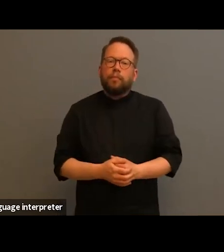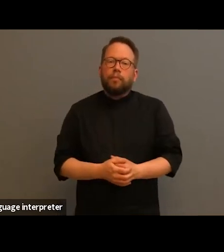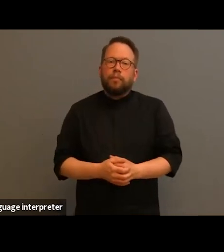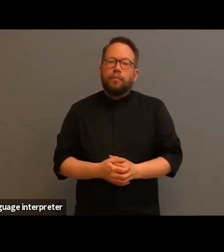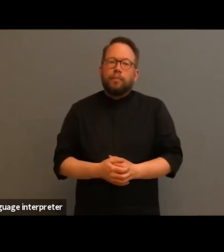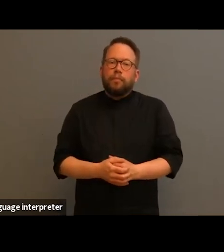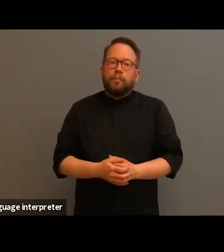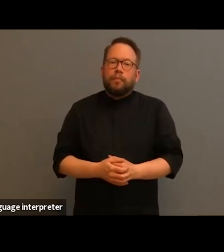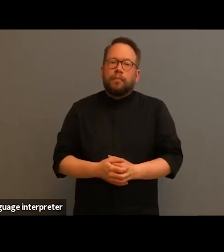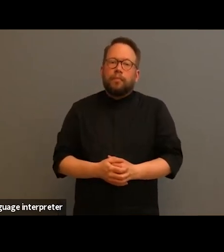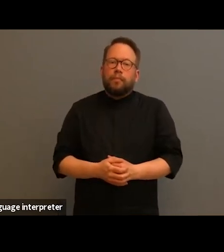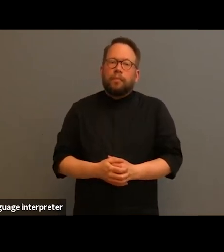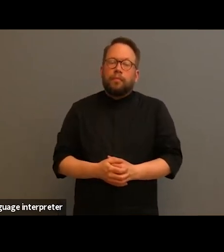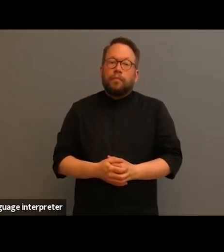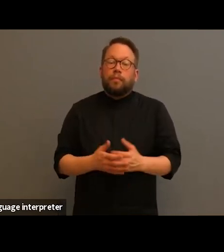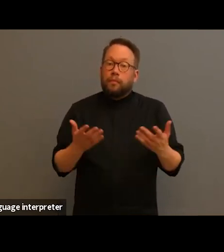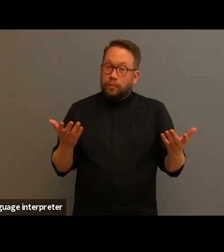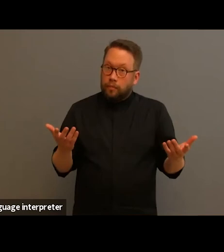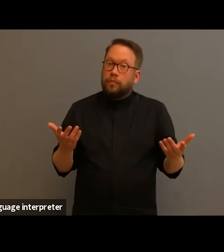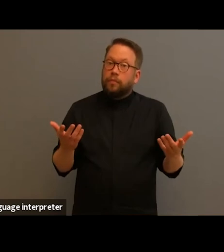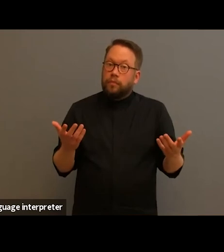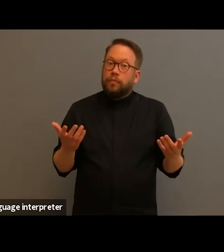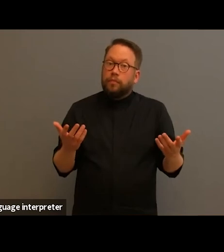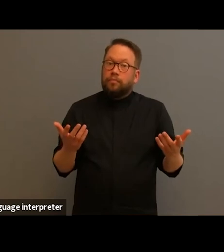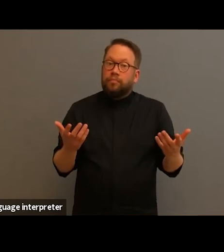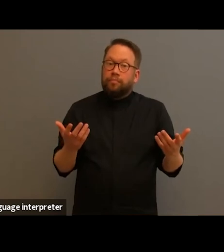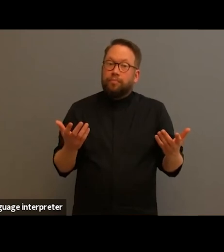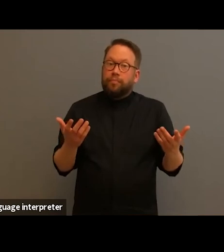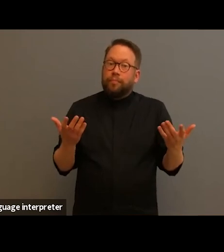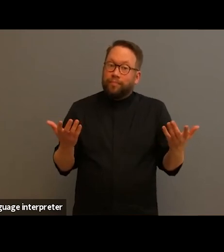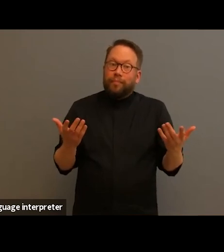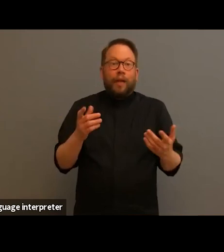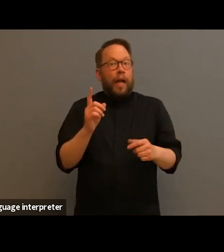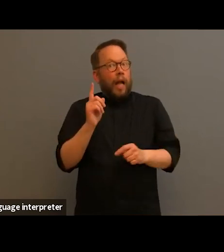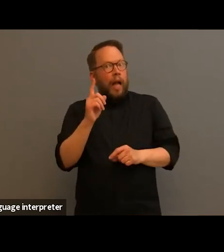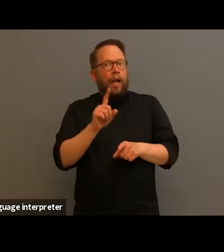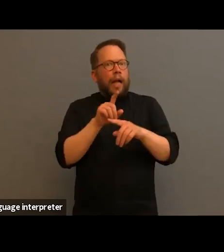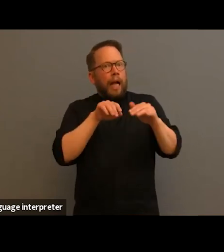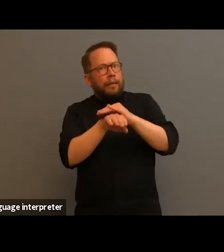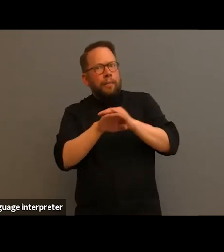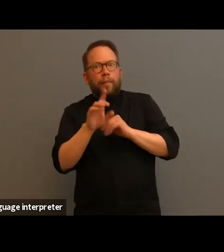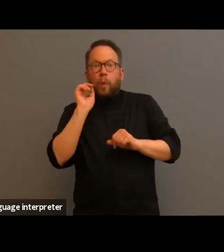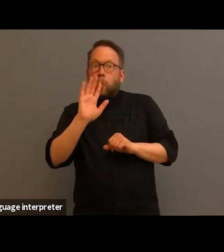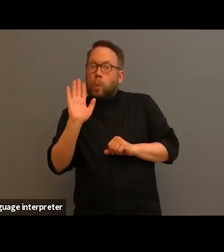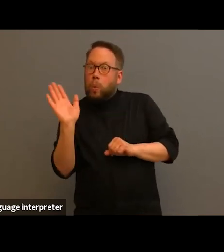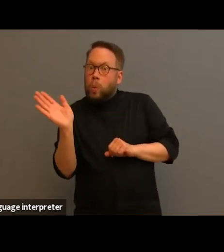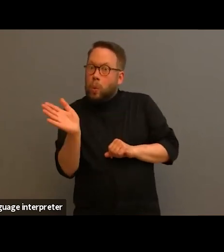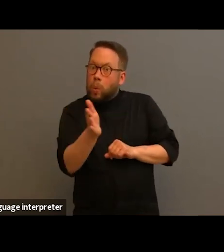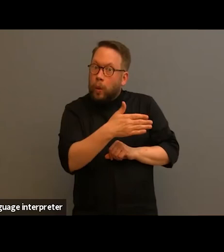be accessible for workers who depend on assistive technology. A recent study shows